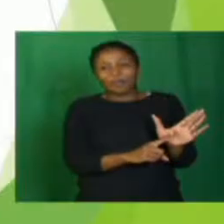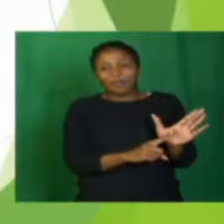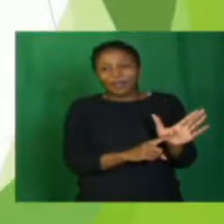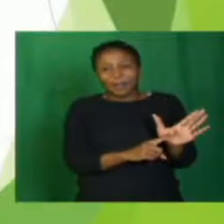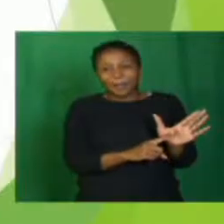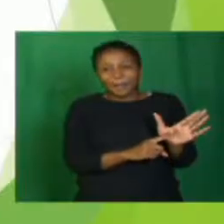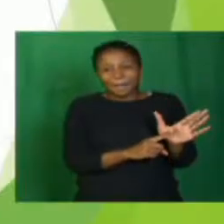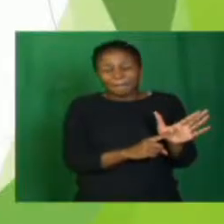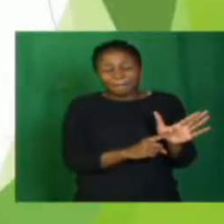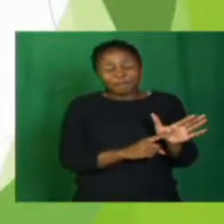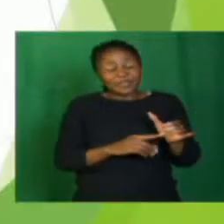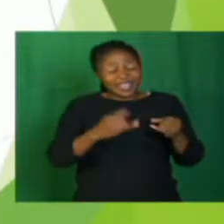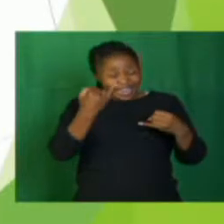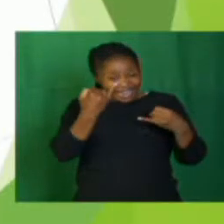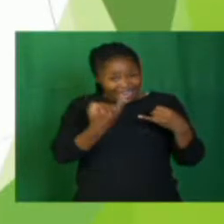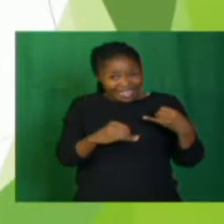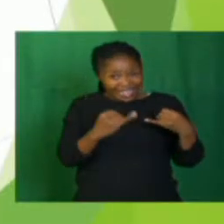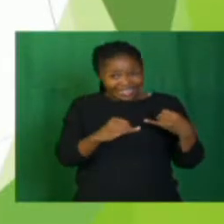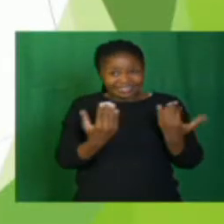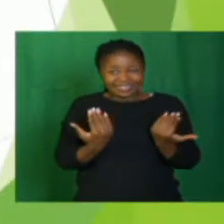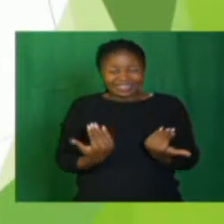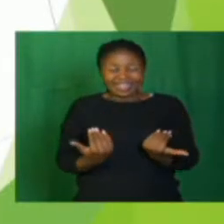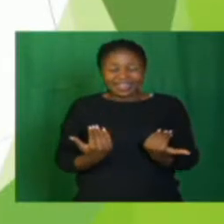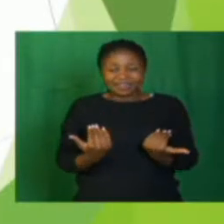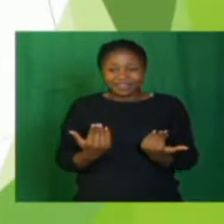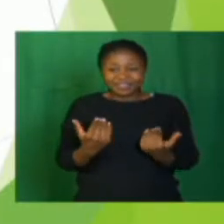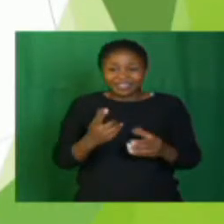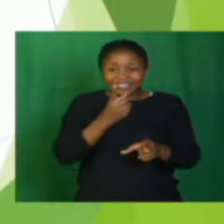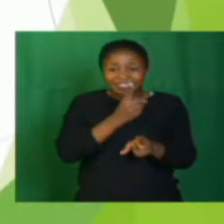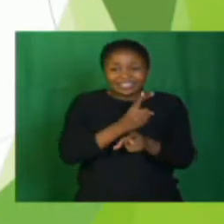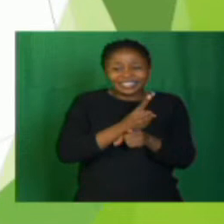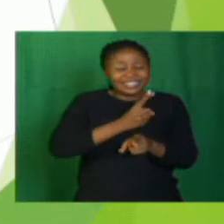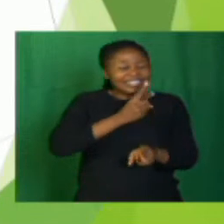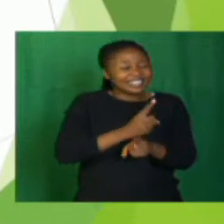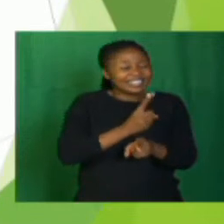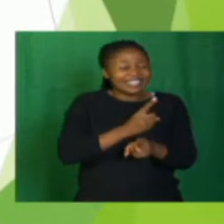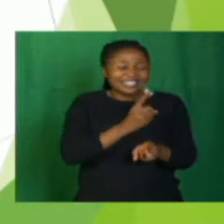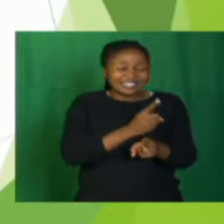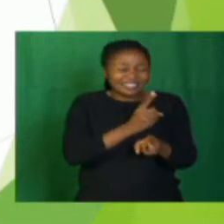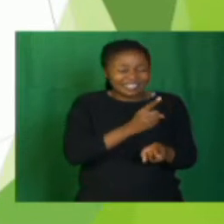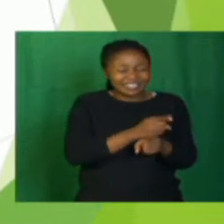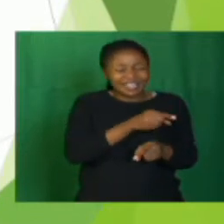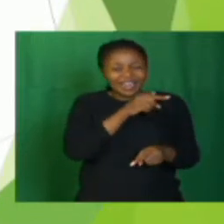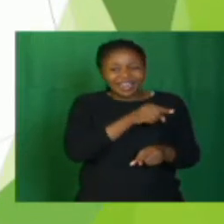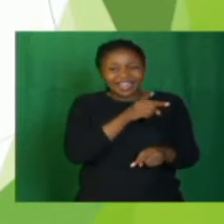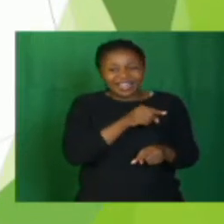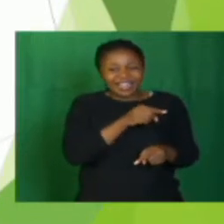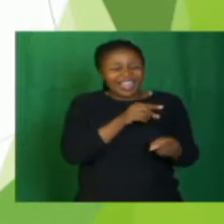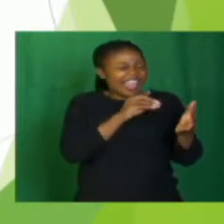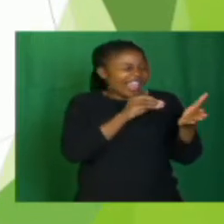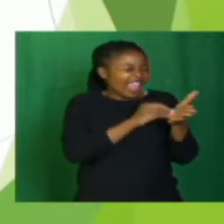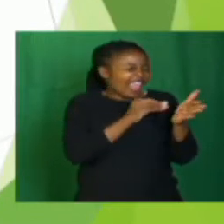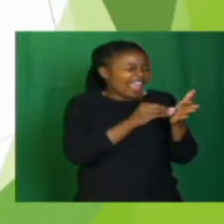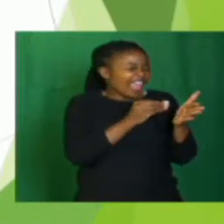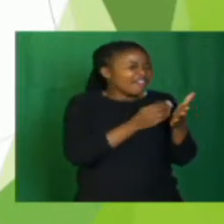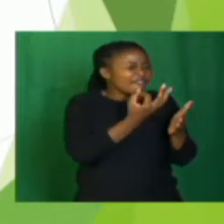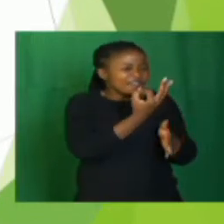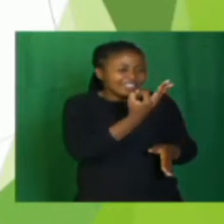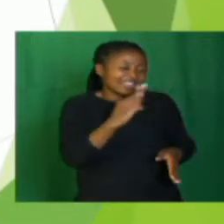lastly, we can talk about the what? The discursive being written in the third point of